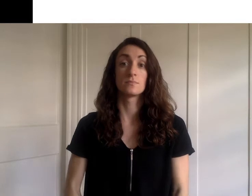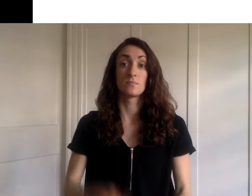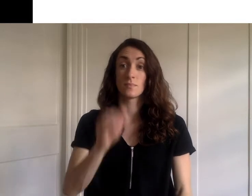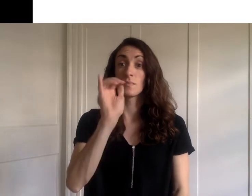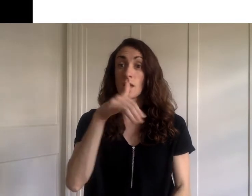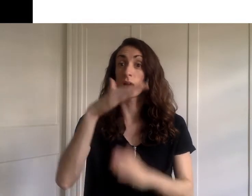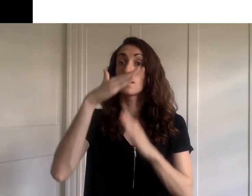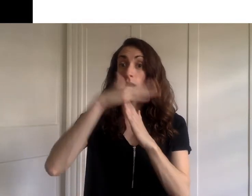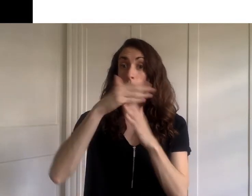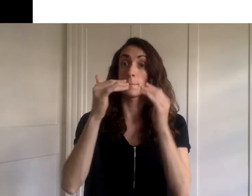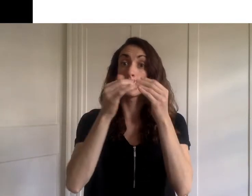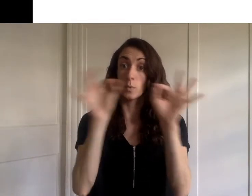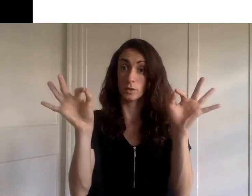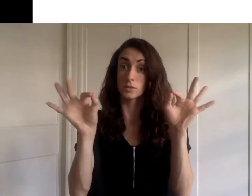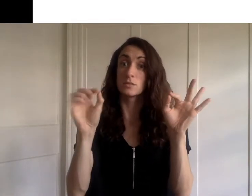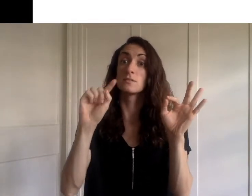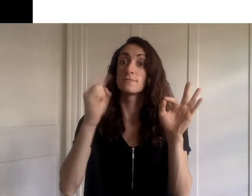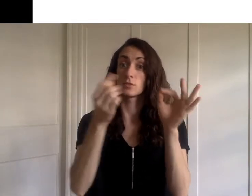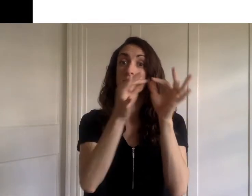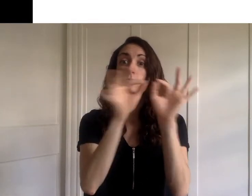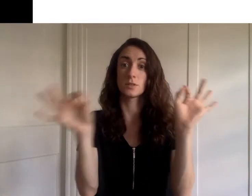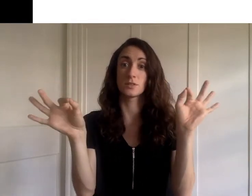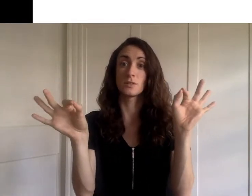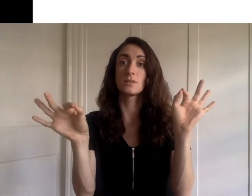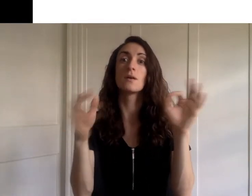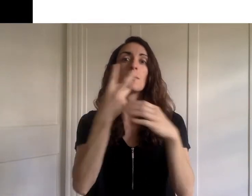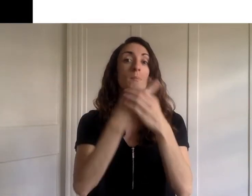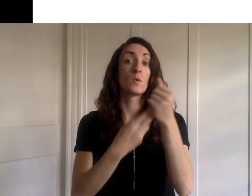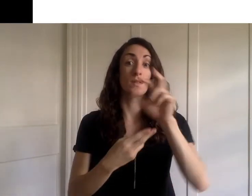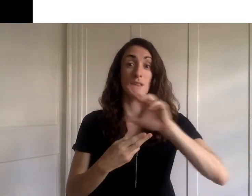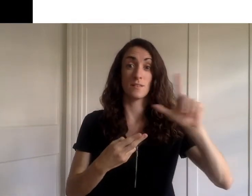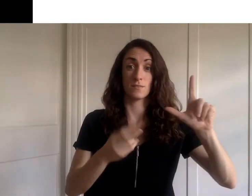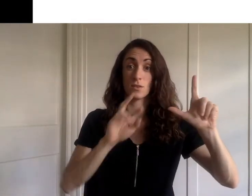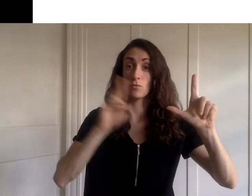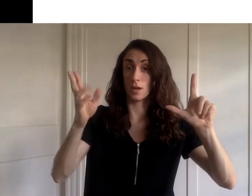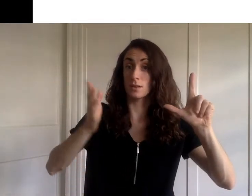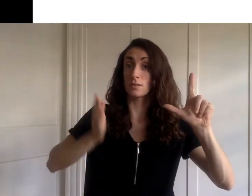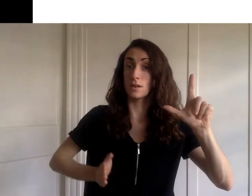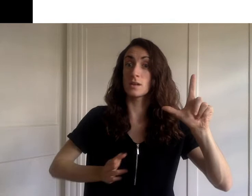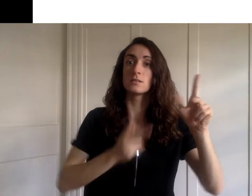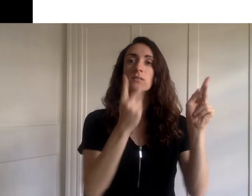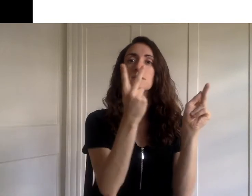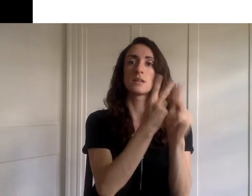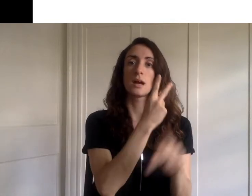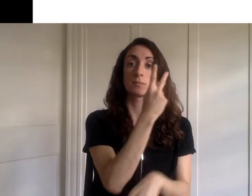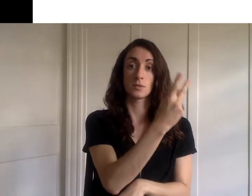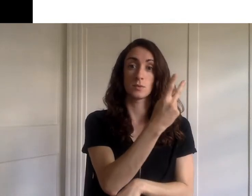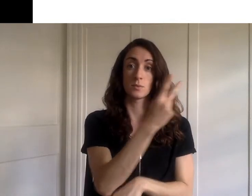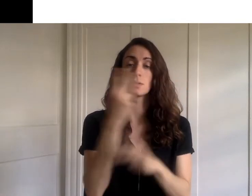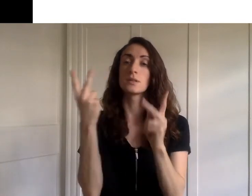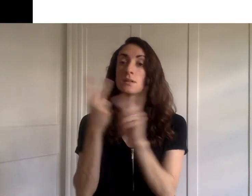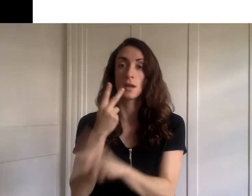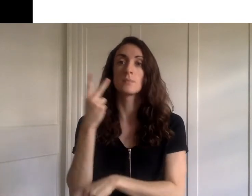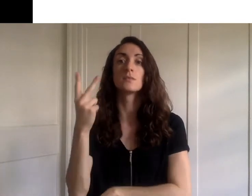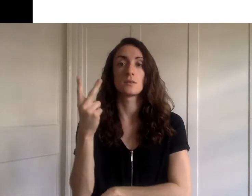So that top equation, the first equation in the system, we're going to multiply the left and right side of the equation by 2.